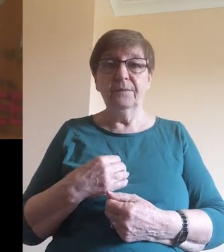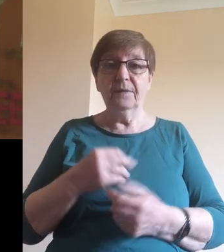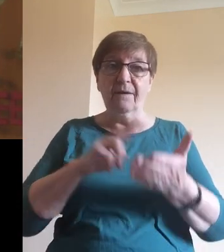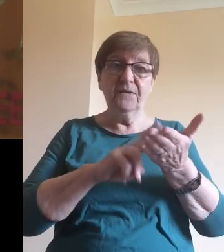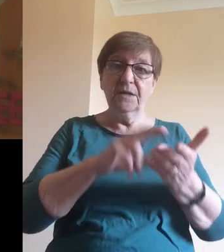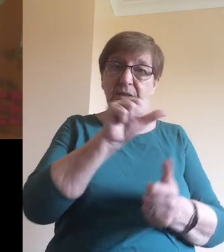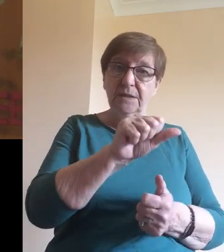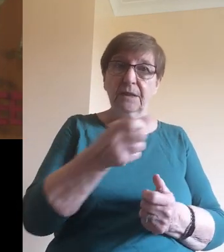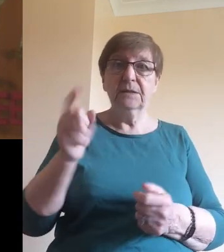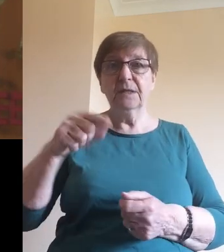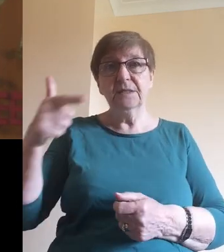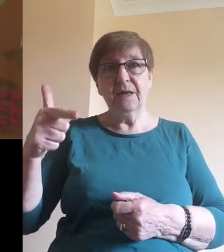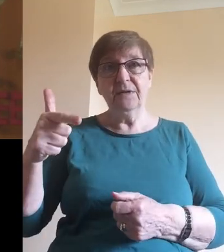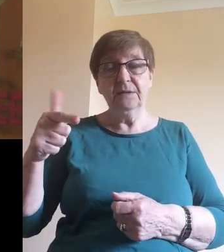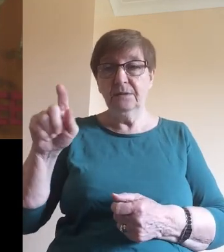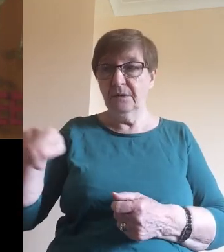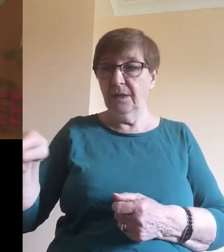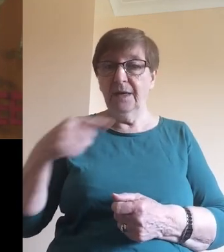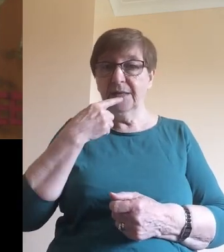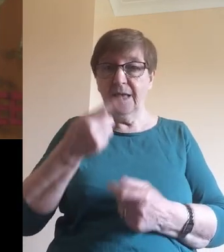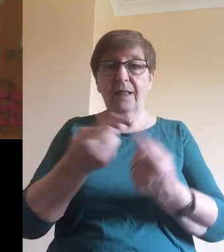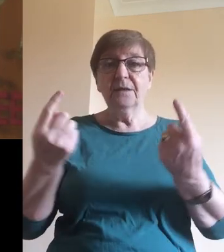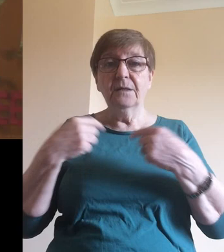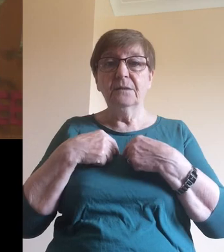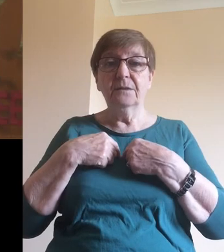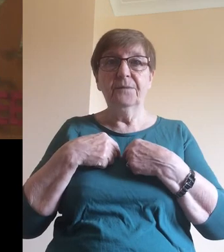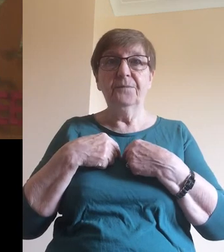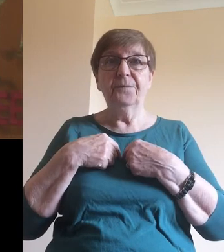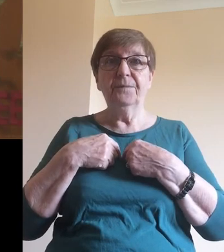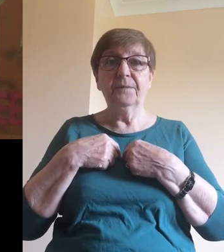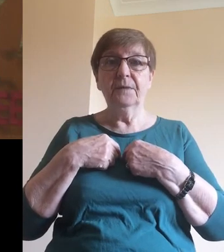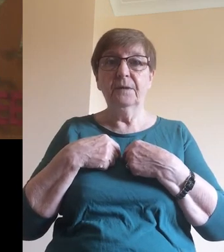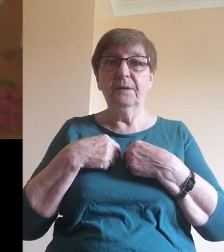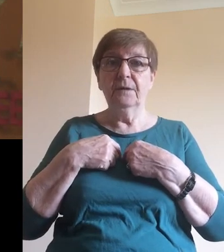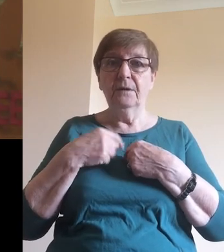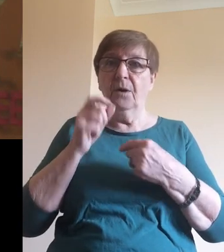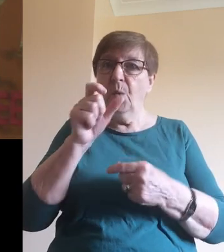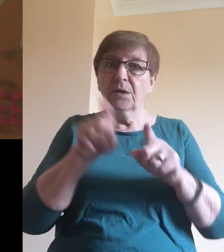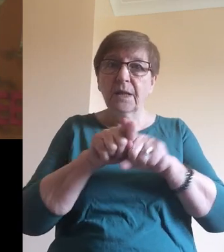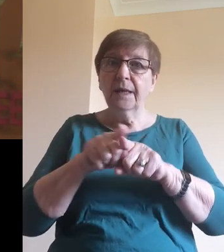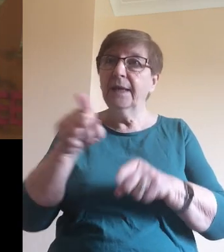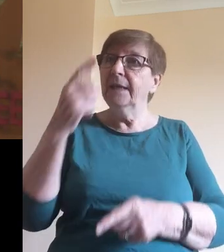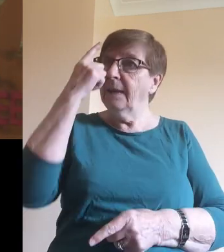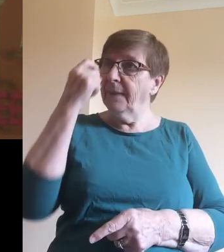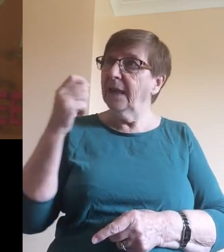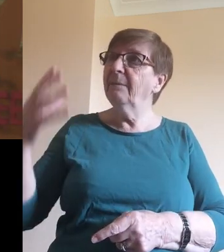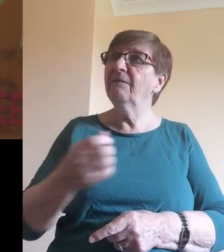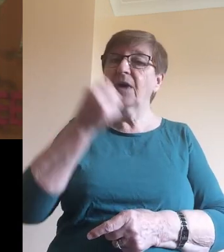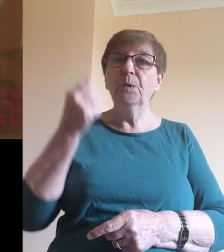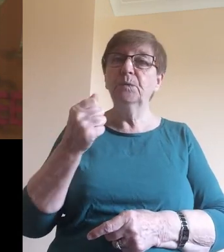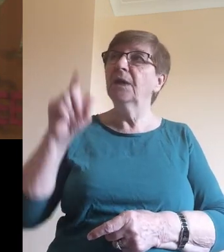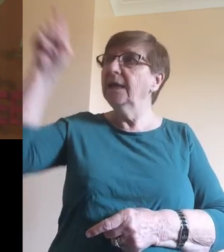Verses 6 and 7 in the passage tell us that. They have words like, he may be found, he is